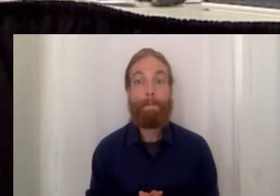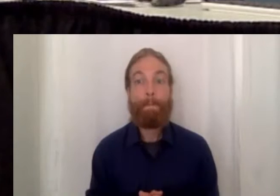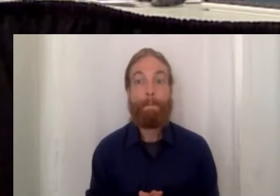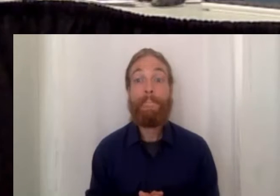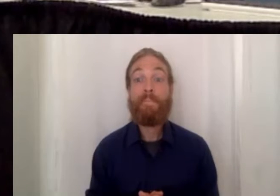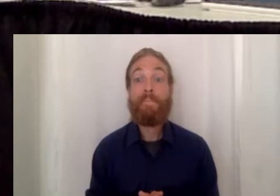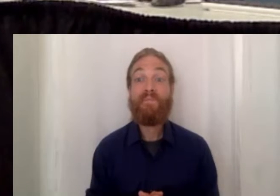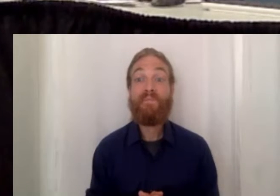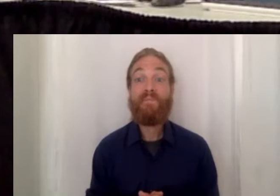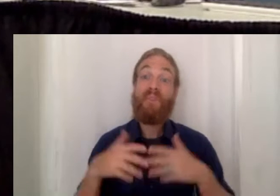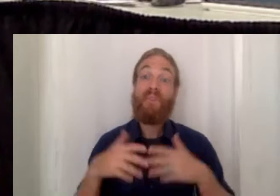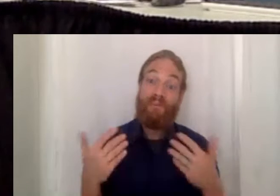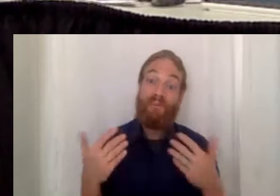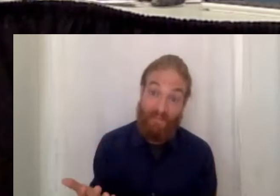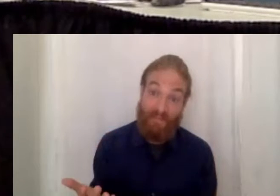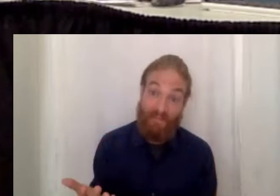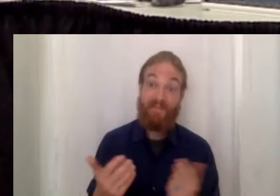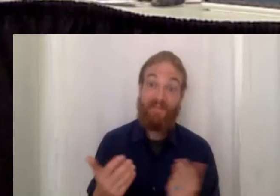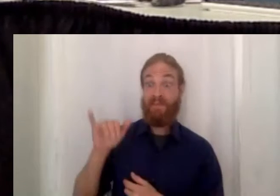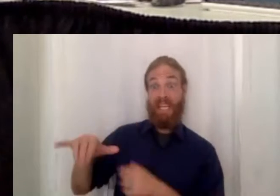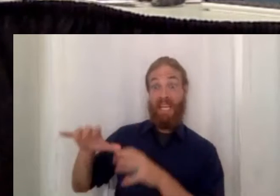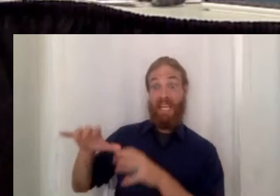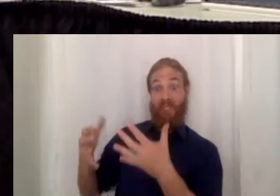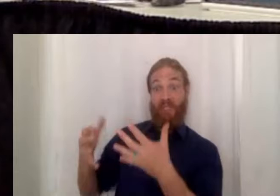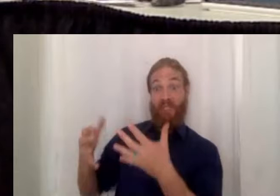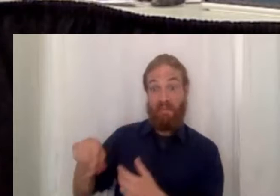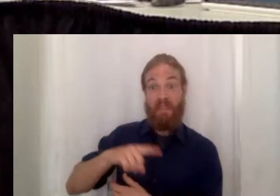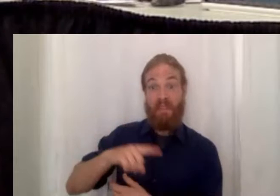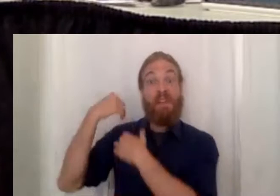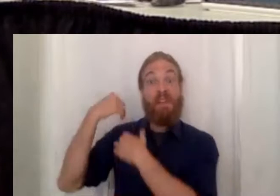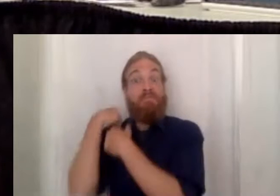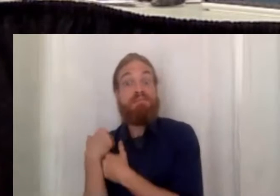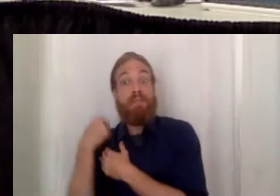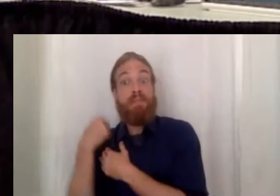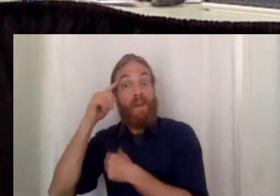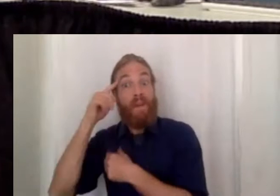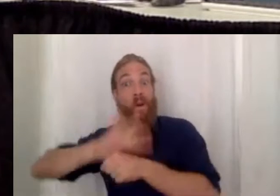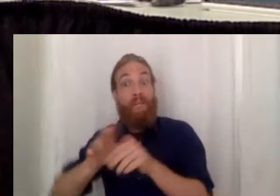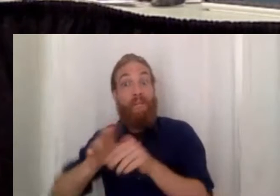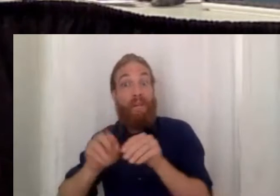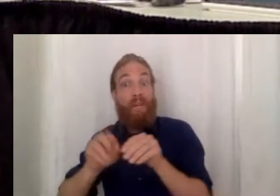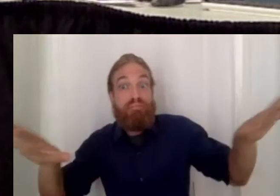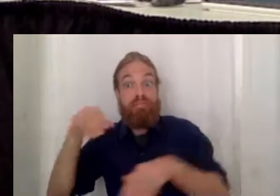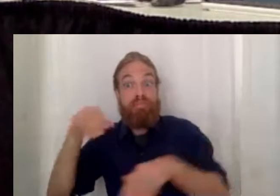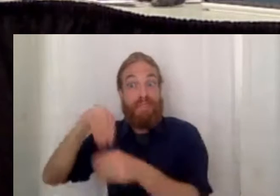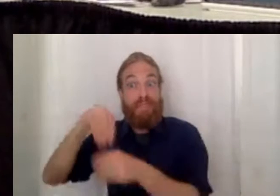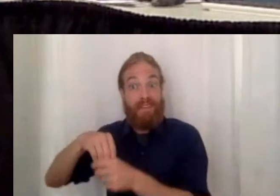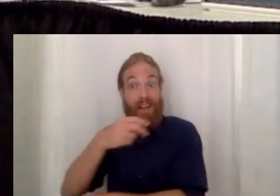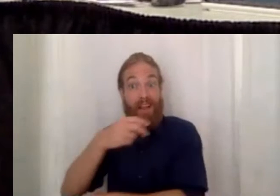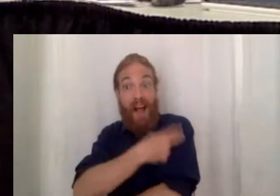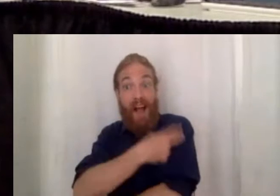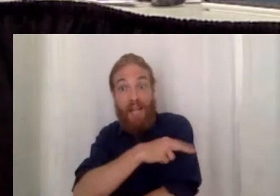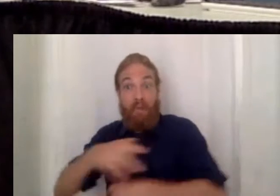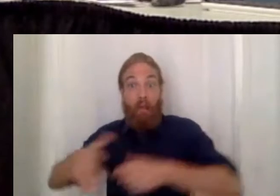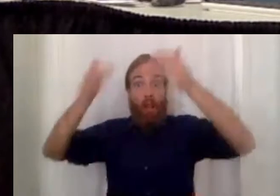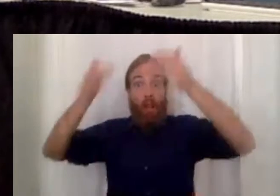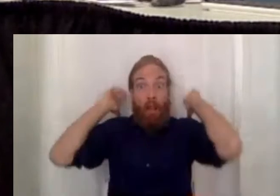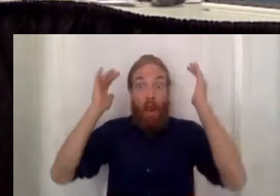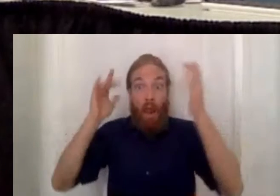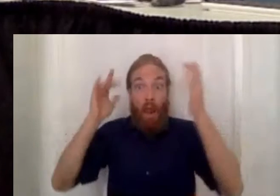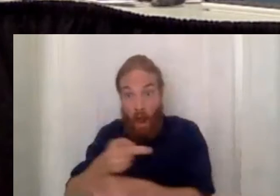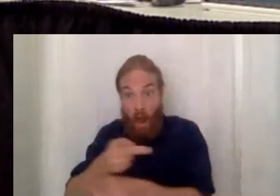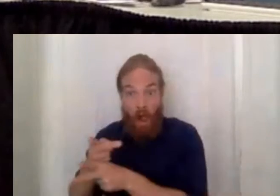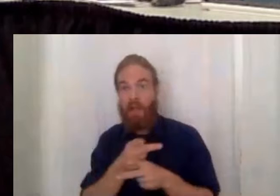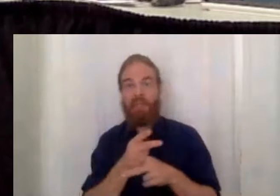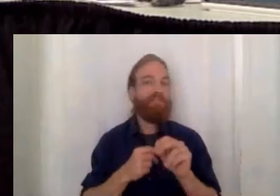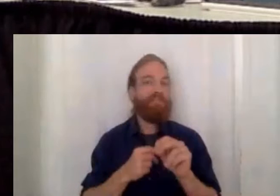COVID cases. I do know that Children's Hospital has announced, and we work closely with them, that there's a tremendous concern for RSV